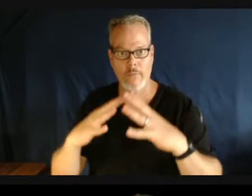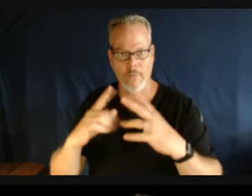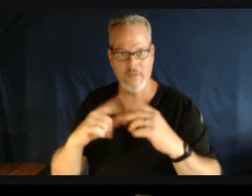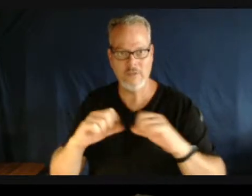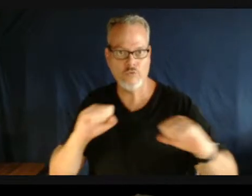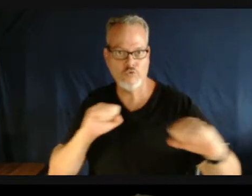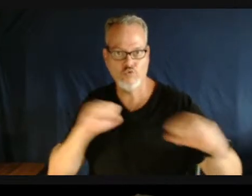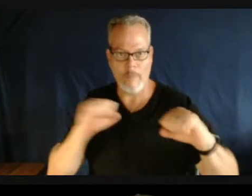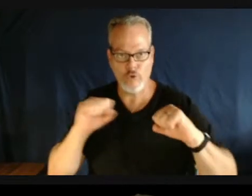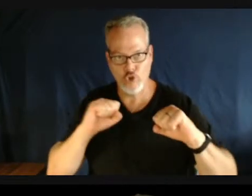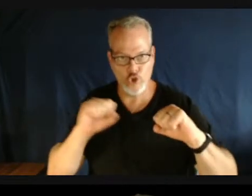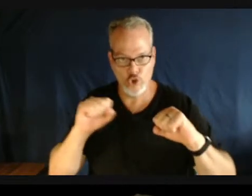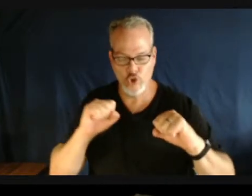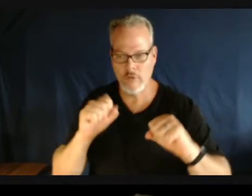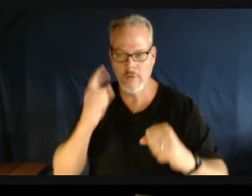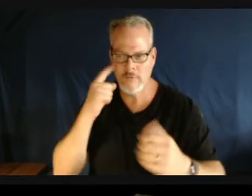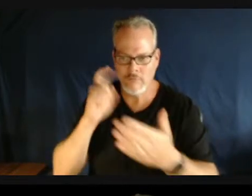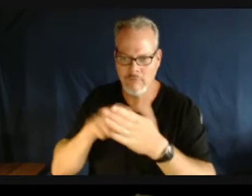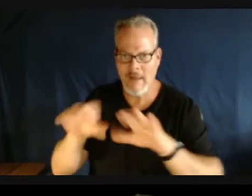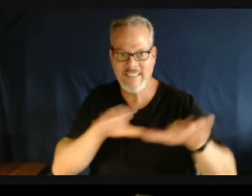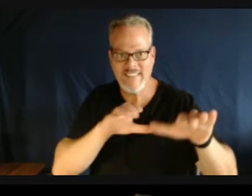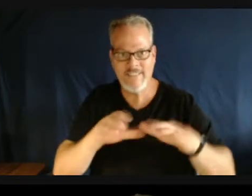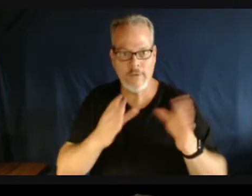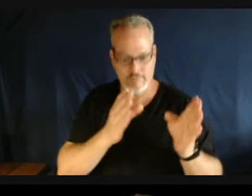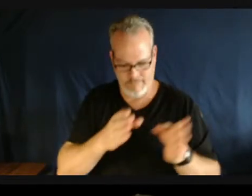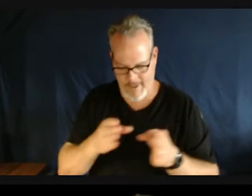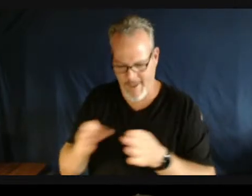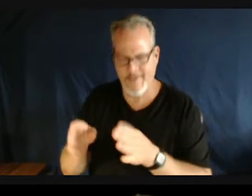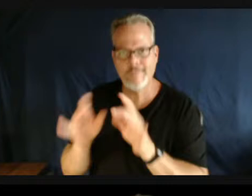This is the same pattern as we've seen previous to